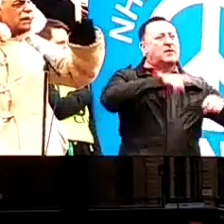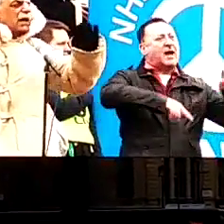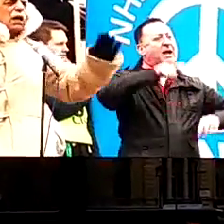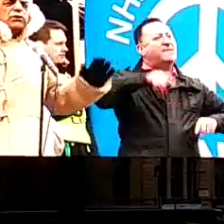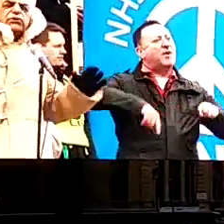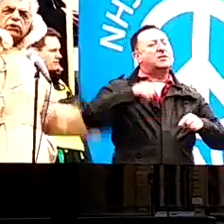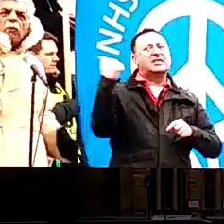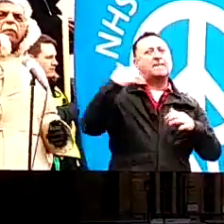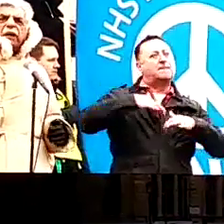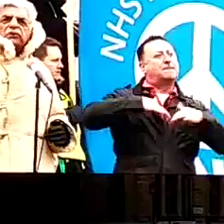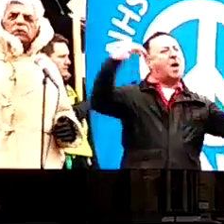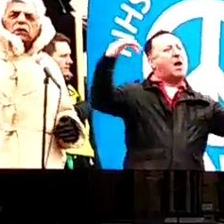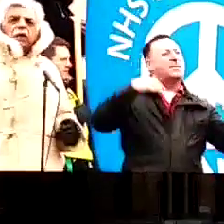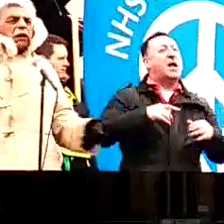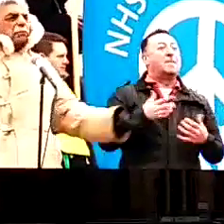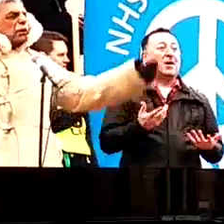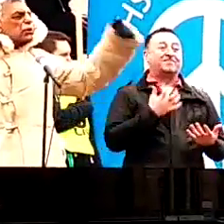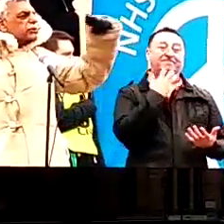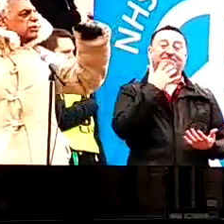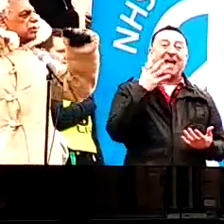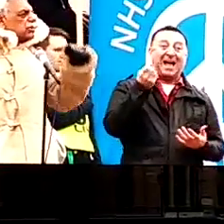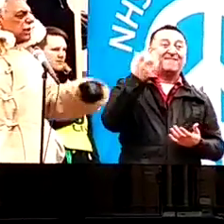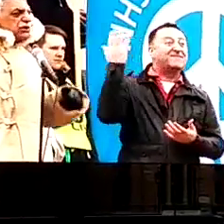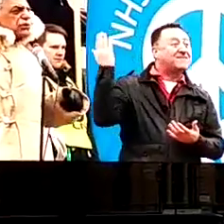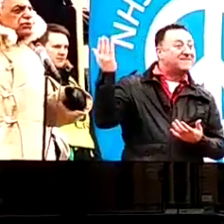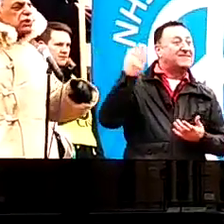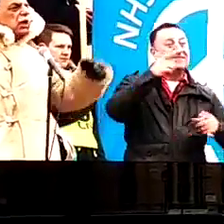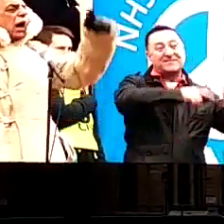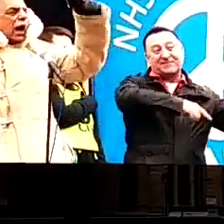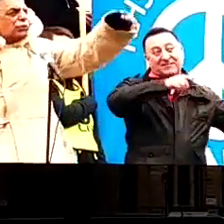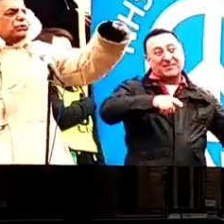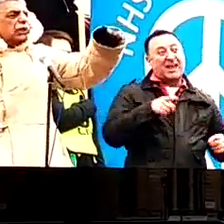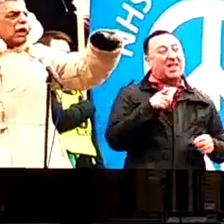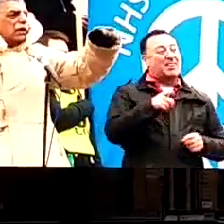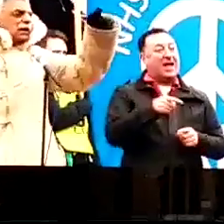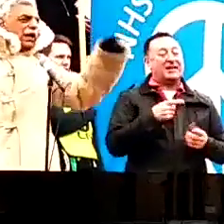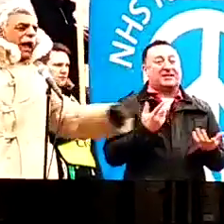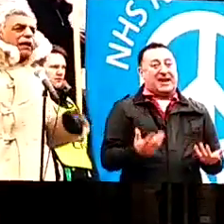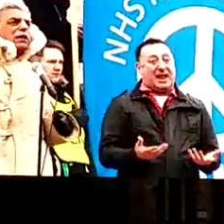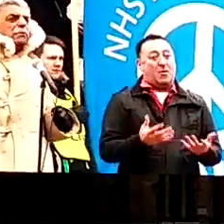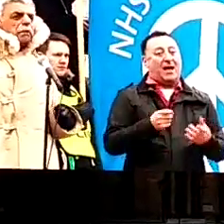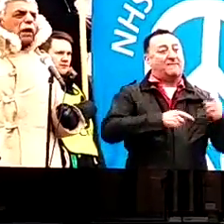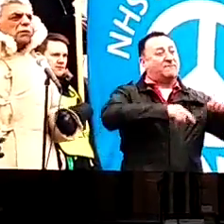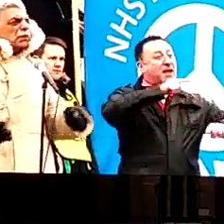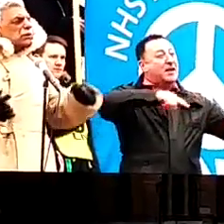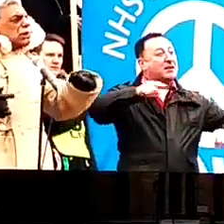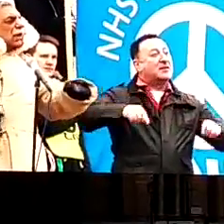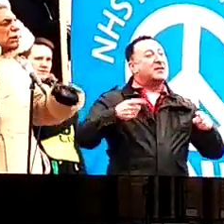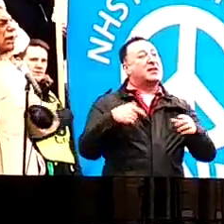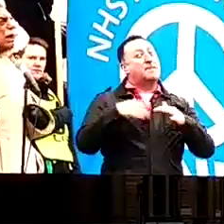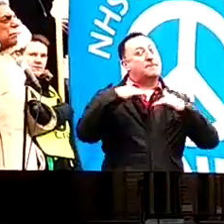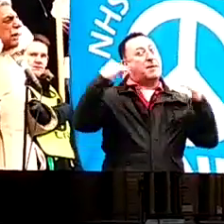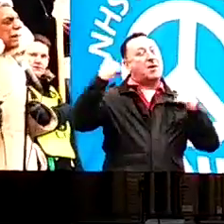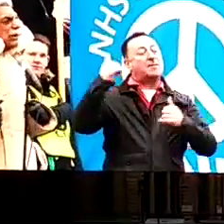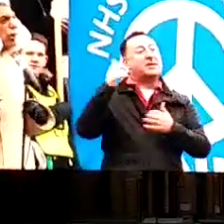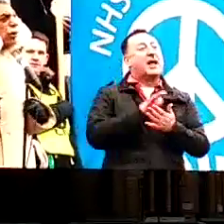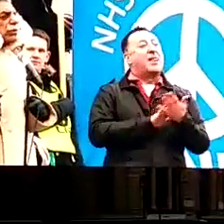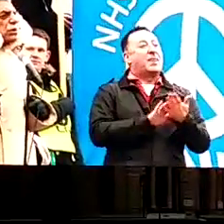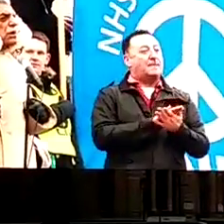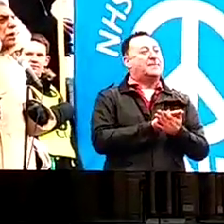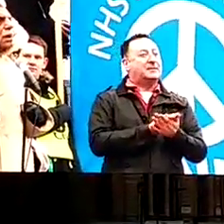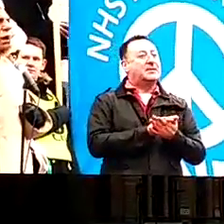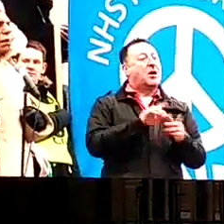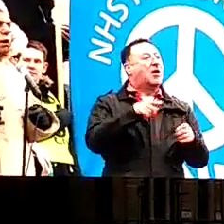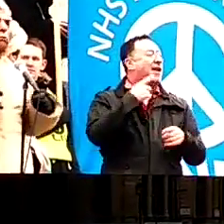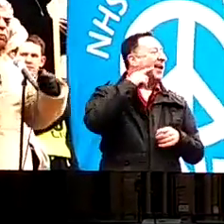but there they can't stop it. And because it exists outside and in Parliament, it can't be